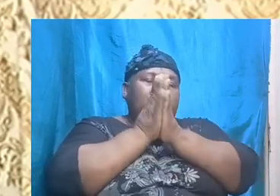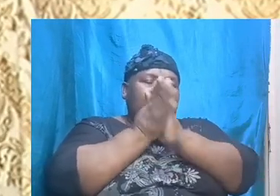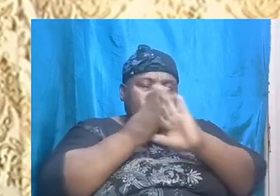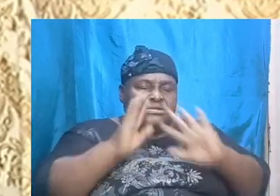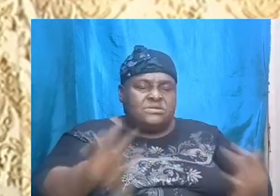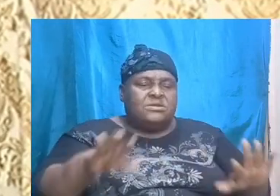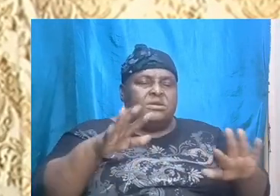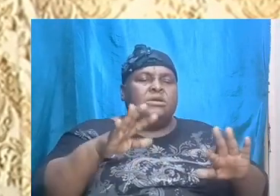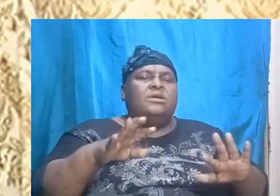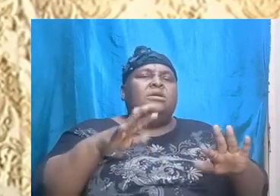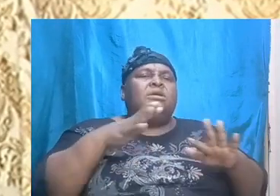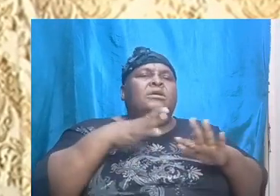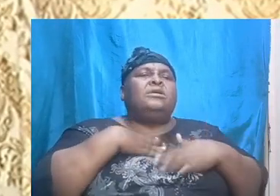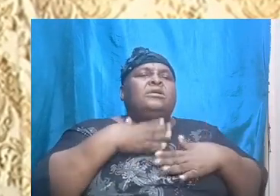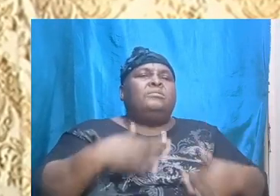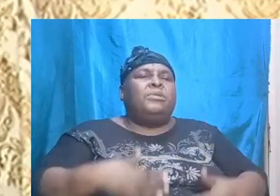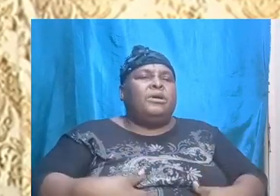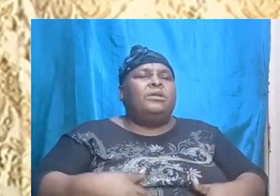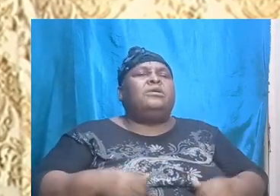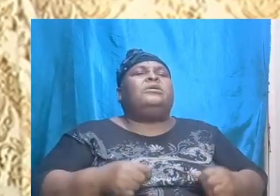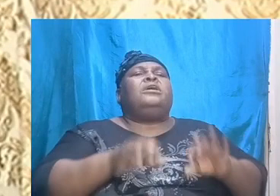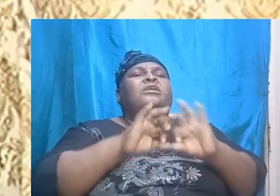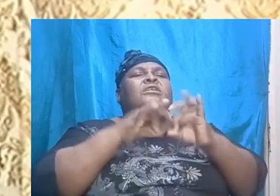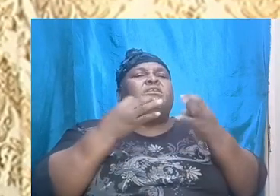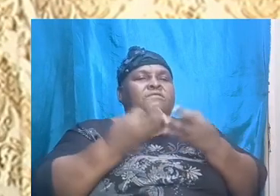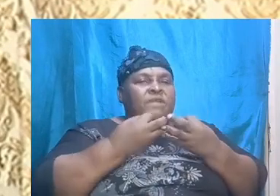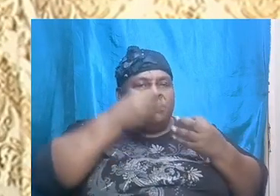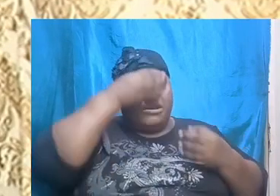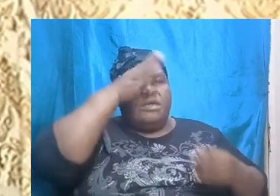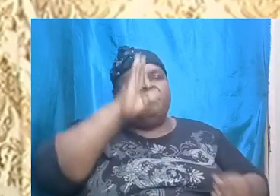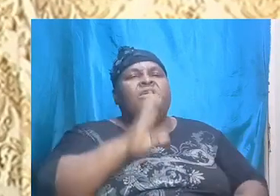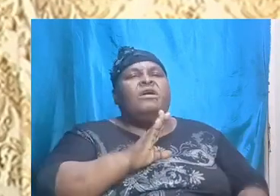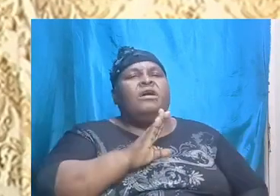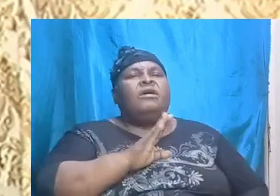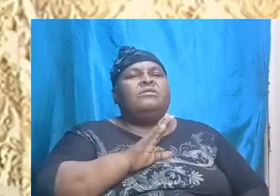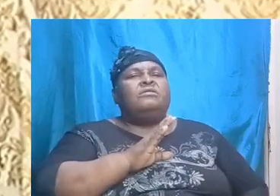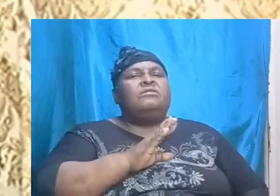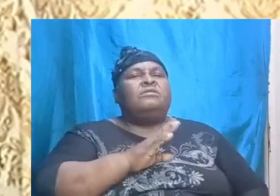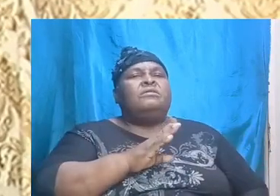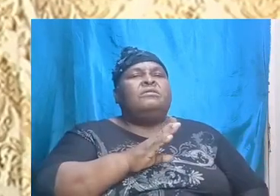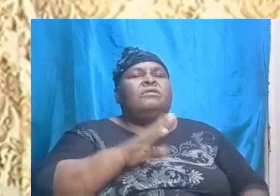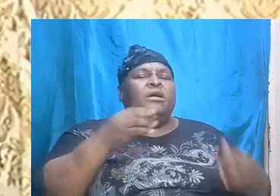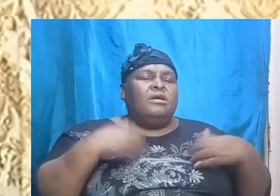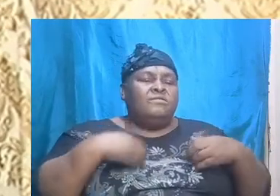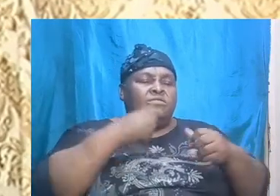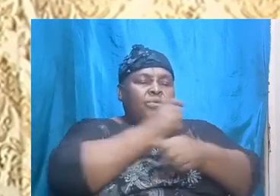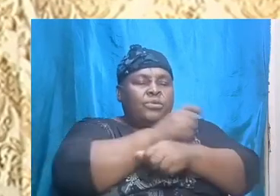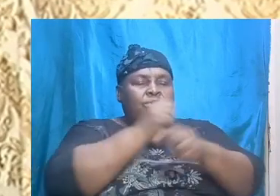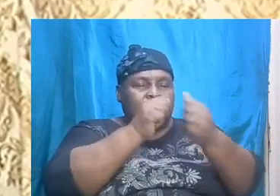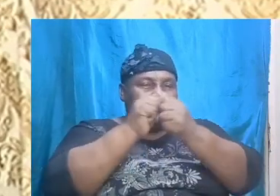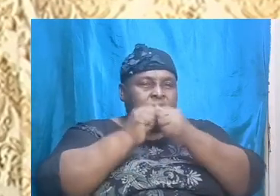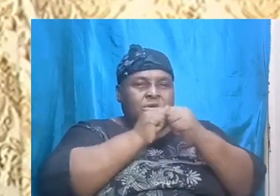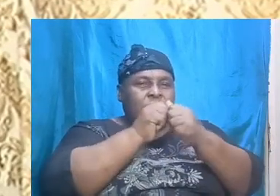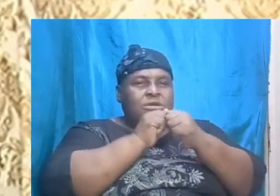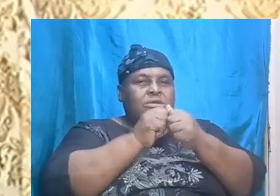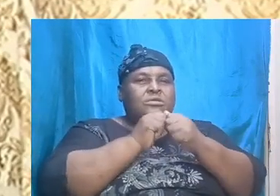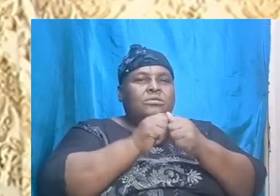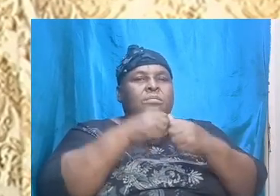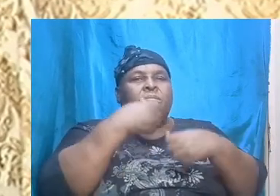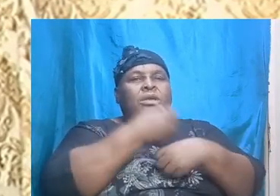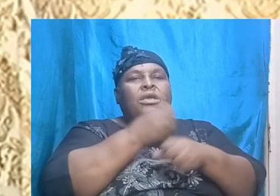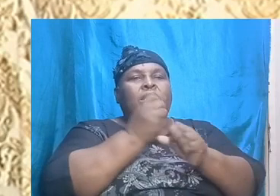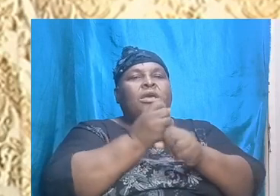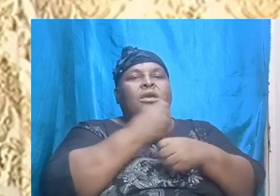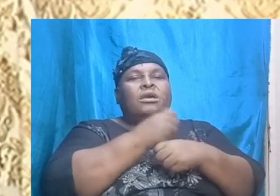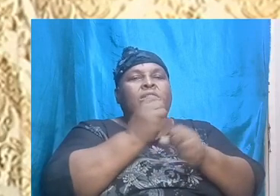of Christ. We are one body, not two, not three. We are one body, and we have to work together to get this work